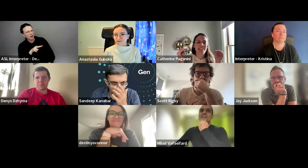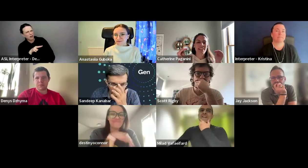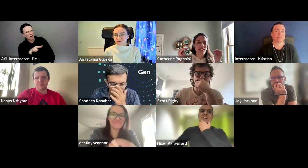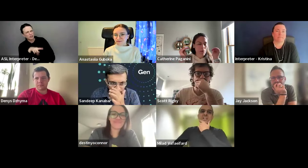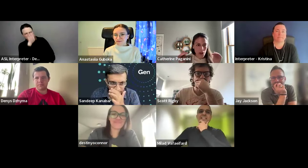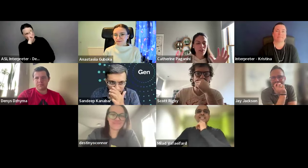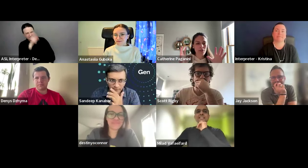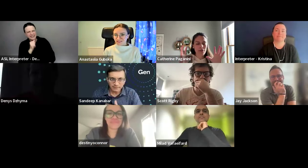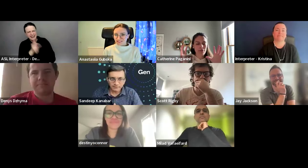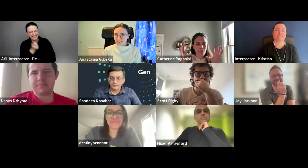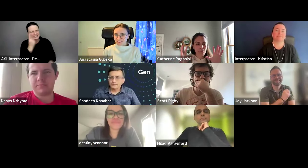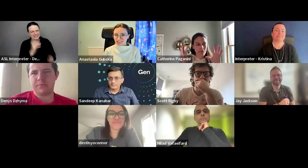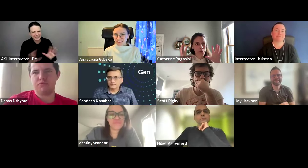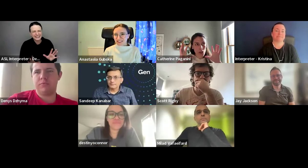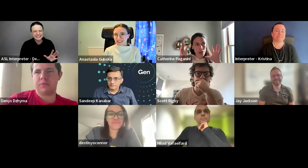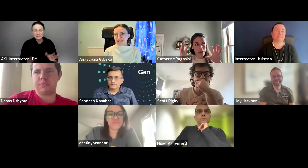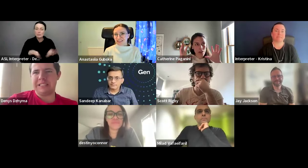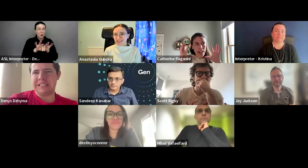important to be, you know, kind of